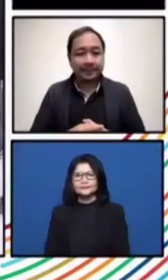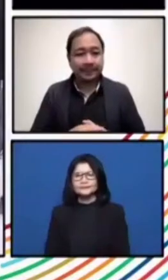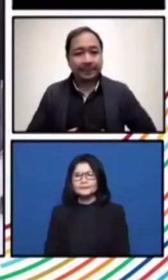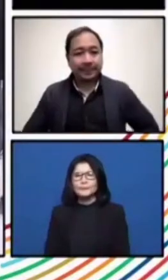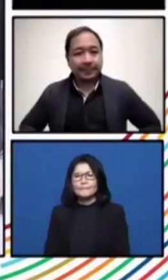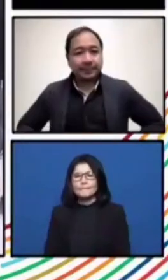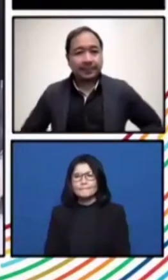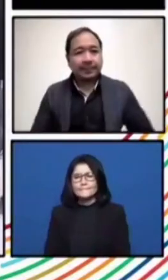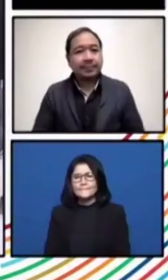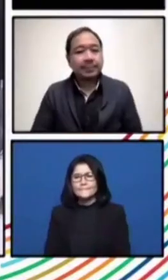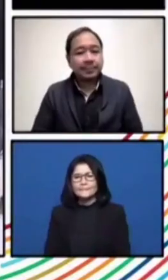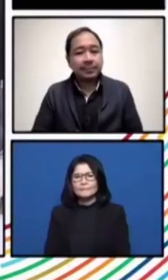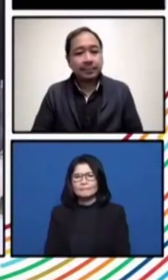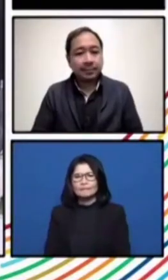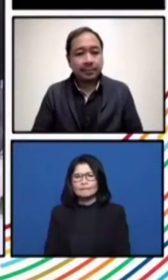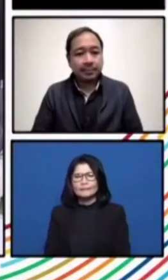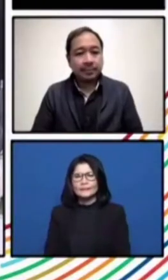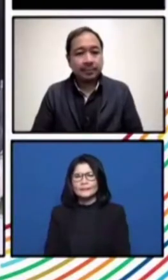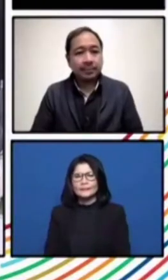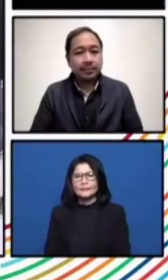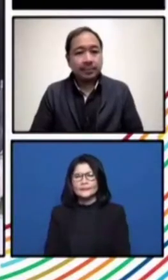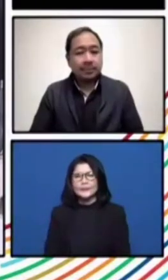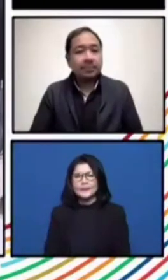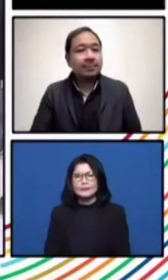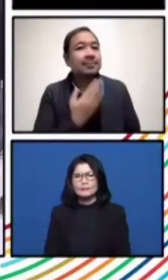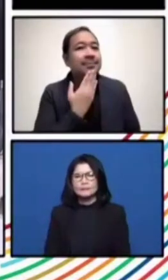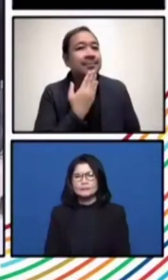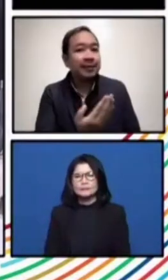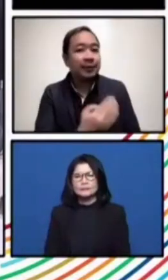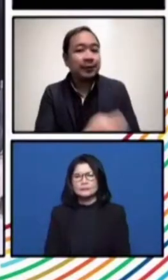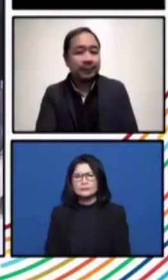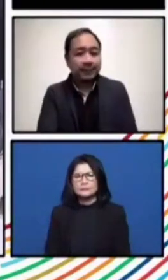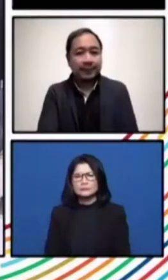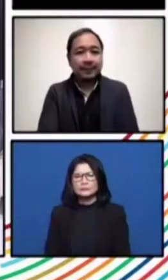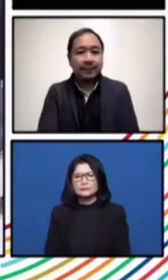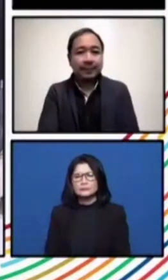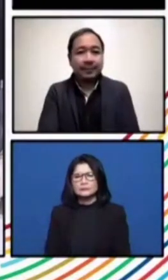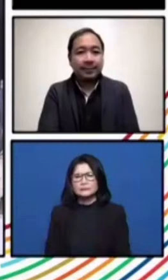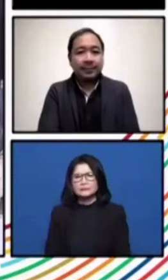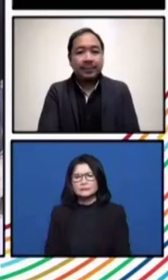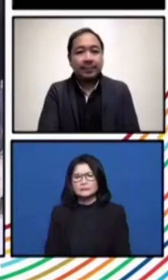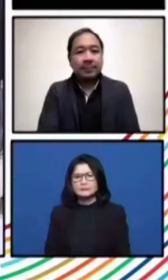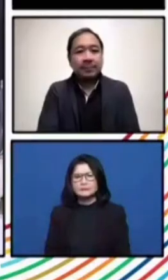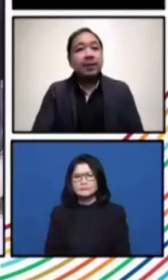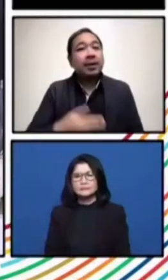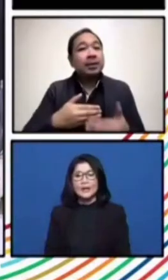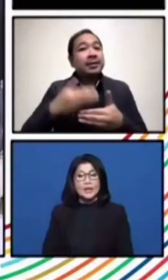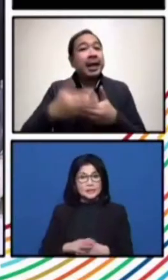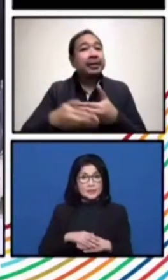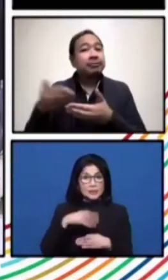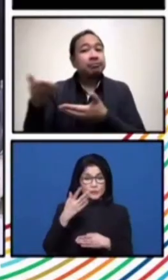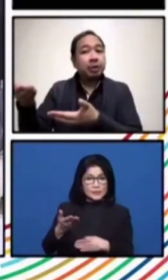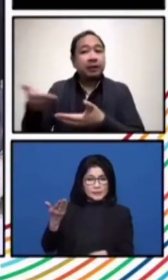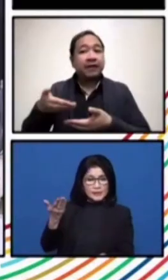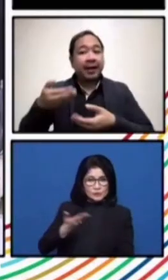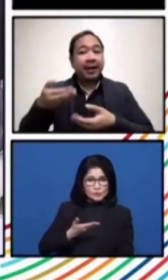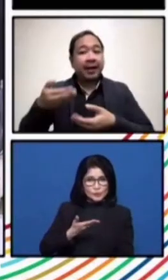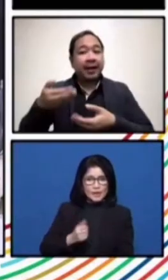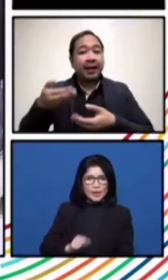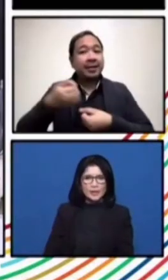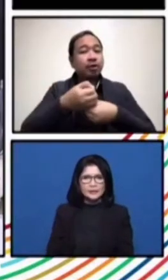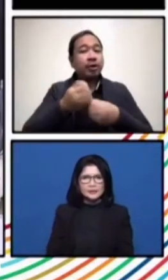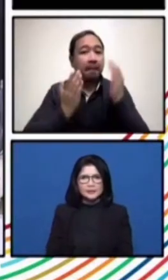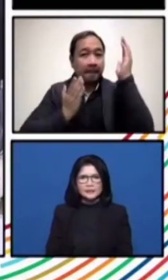thank you let me invite the distinguished delicate of Malaysia Dr